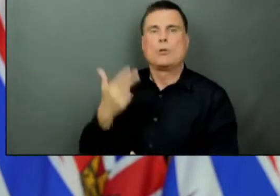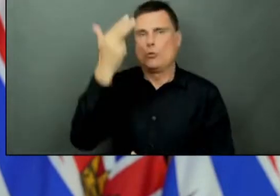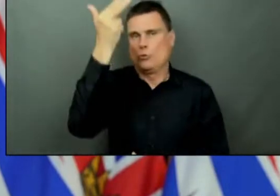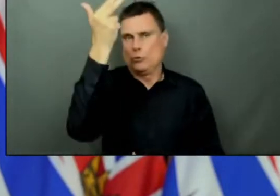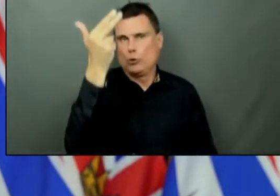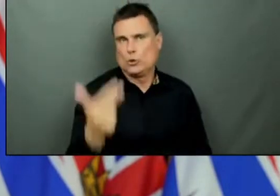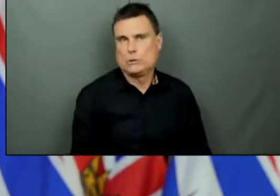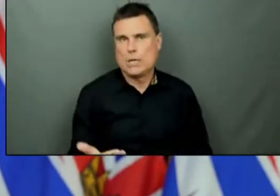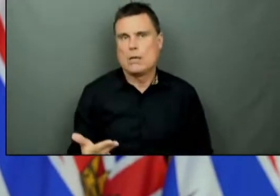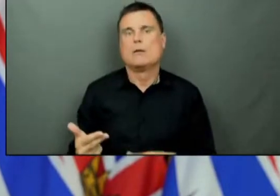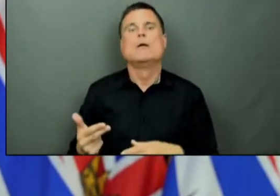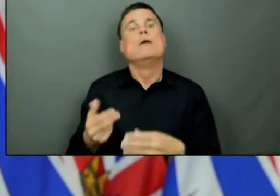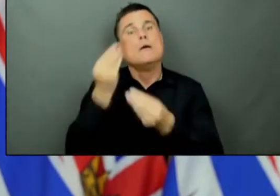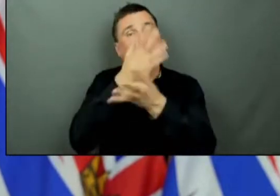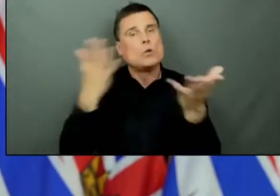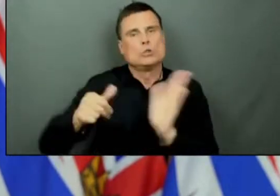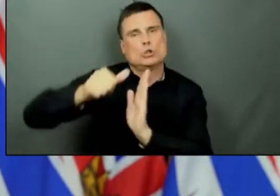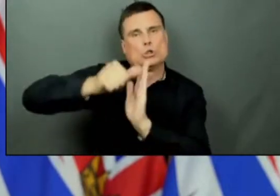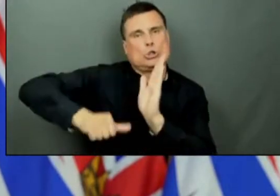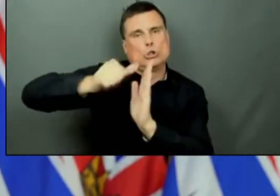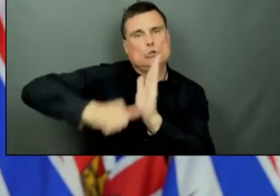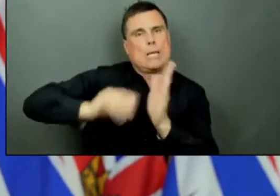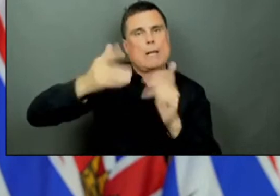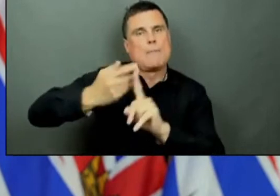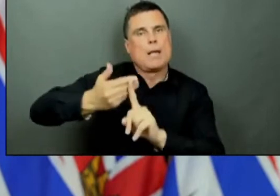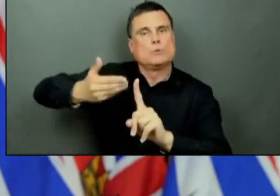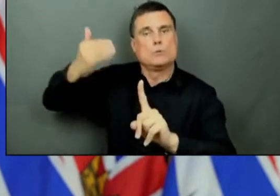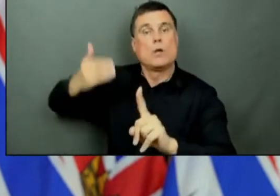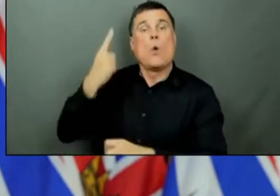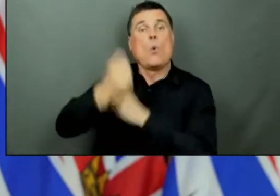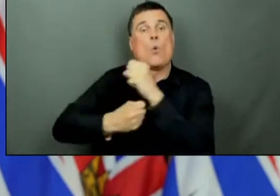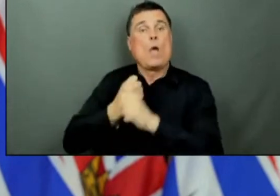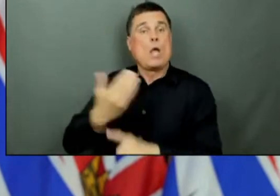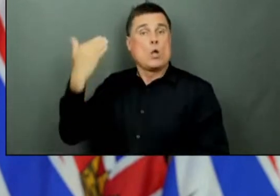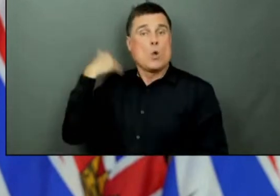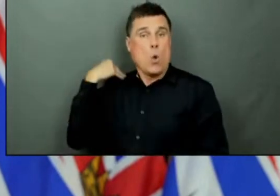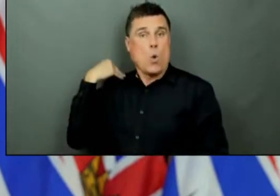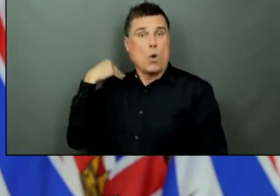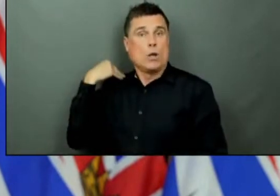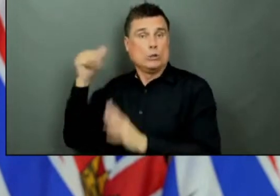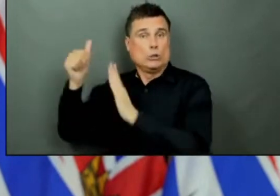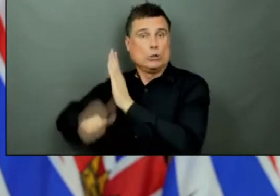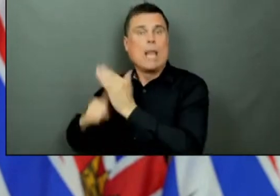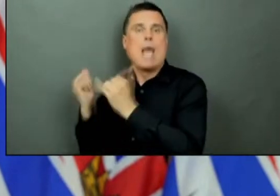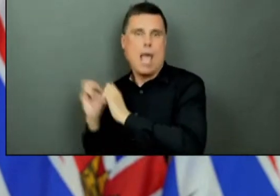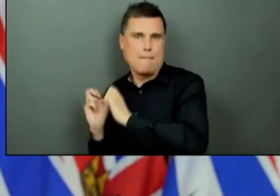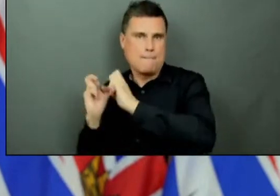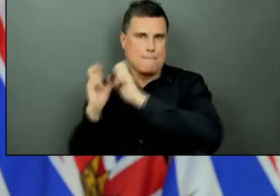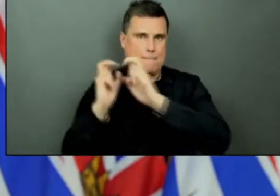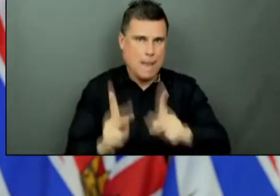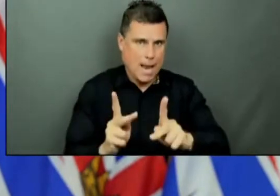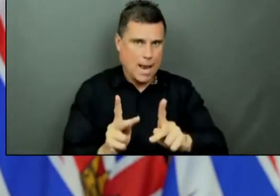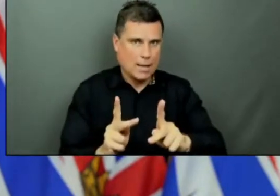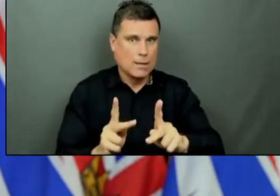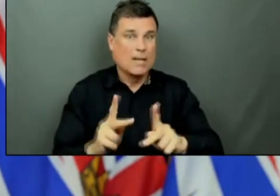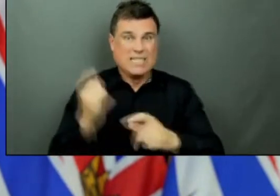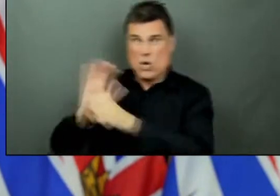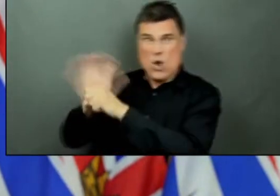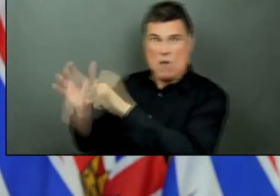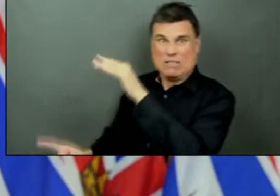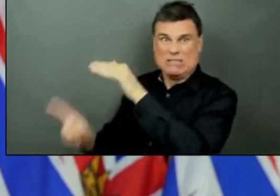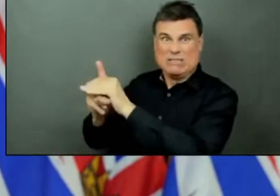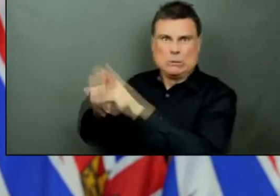18th, a year ago, we resumed surgeries after the first wave of COVID-19. We've had many achievements since then, and these are outlined